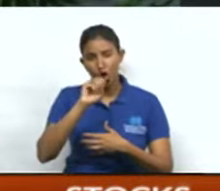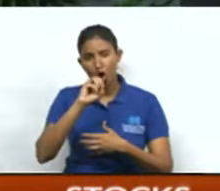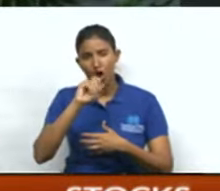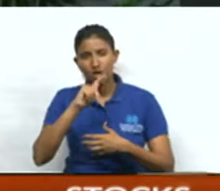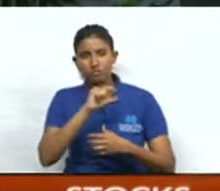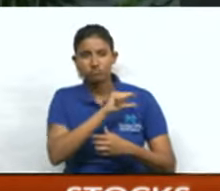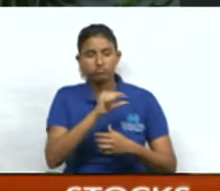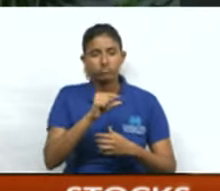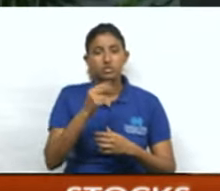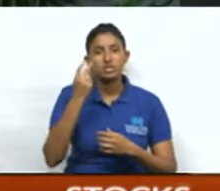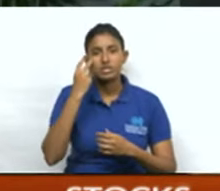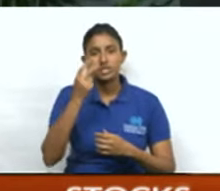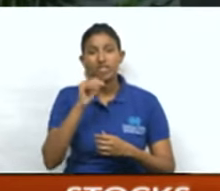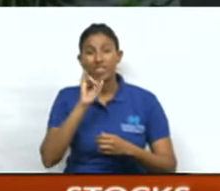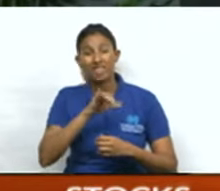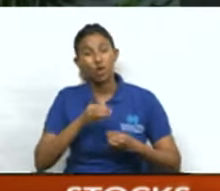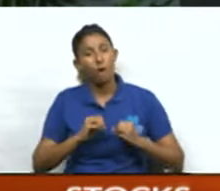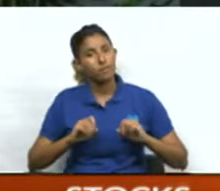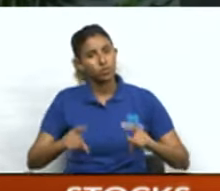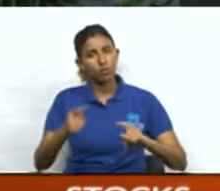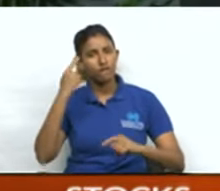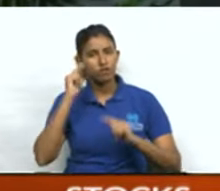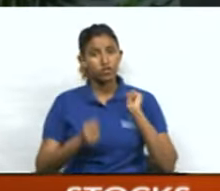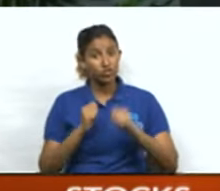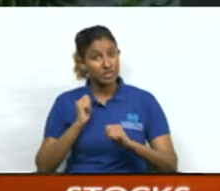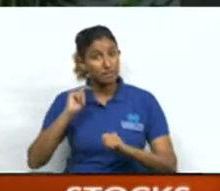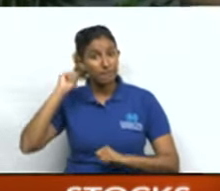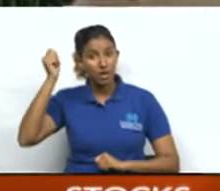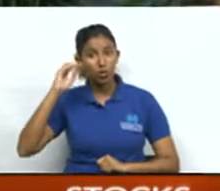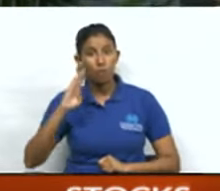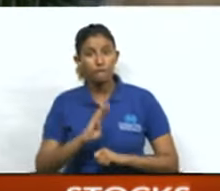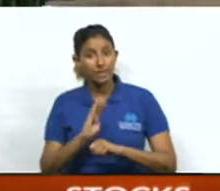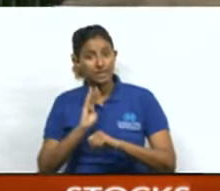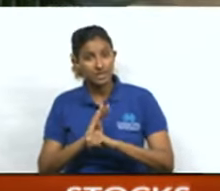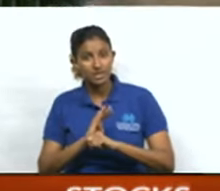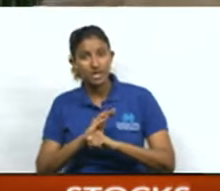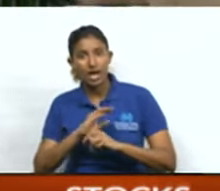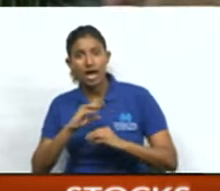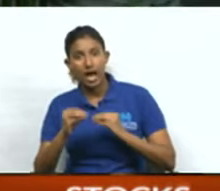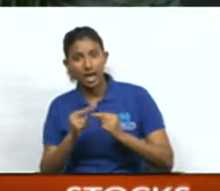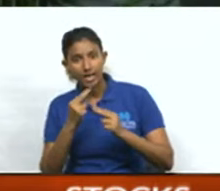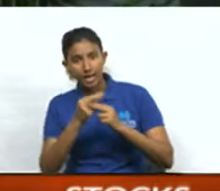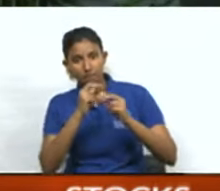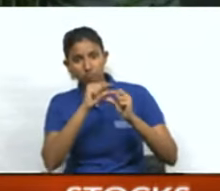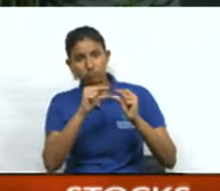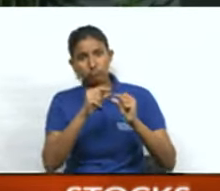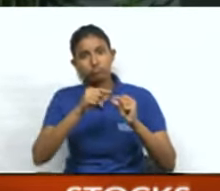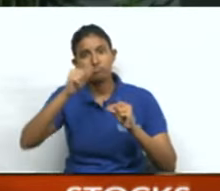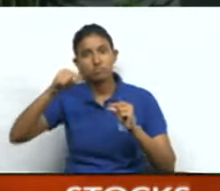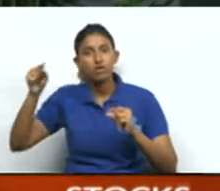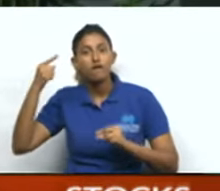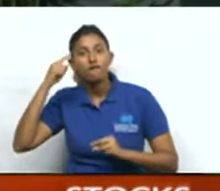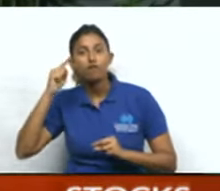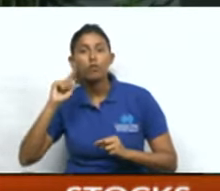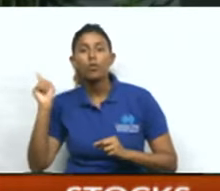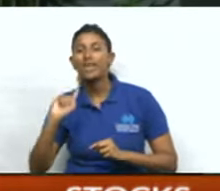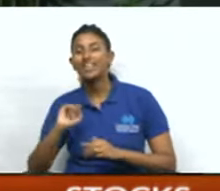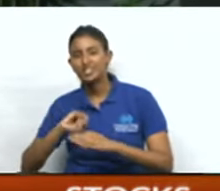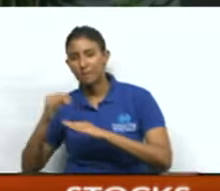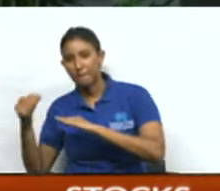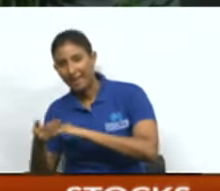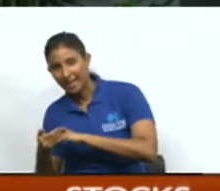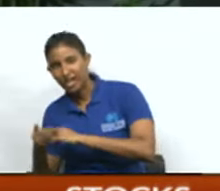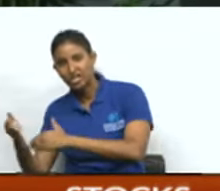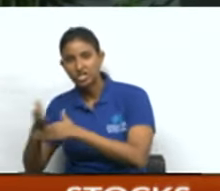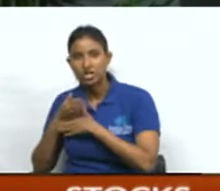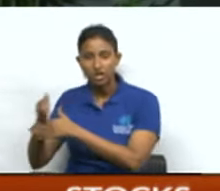opportunity for Trinidad entities to either list and cross-list in Jamaica, broaden, essentially,